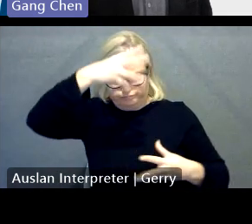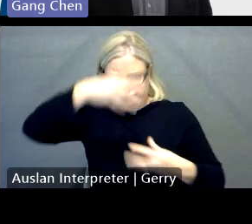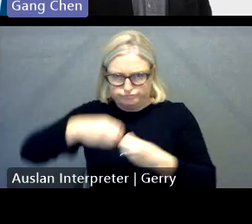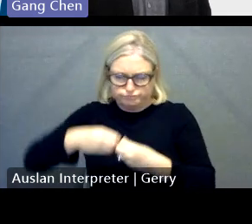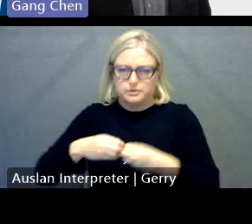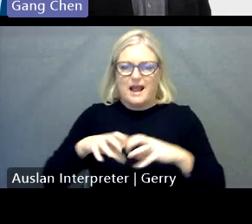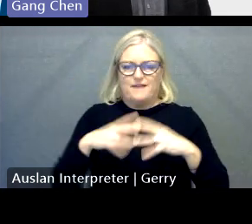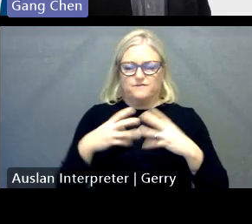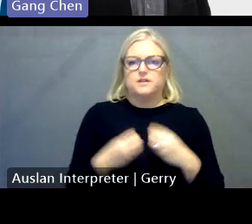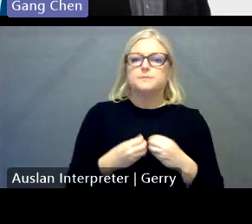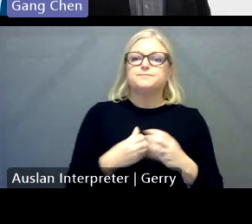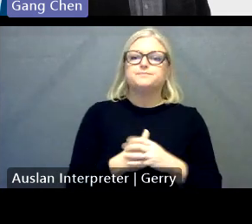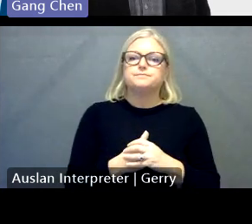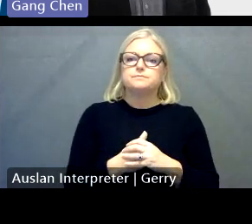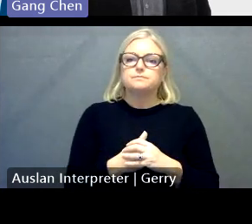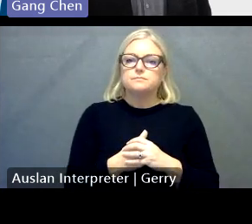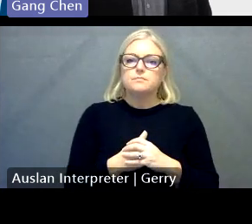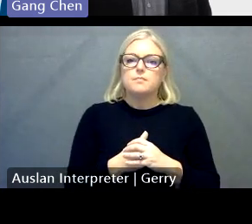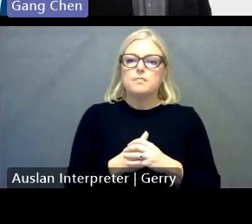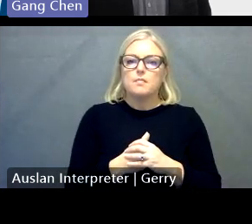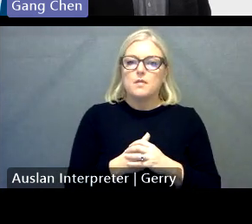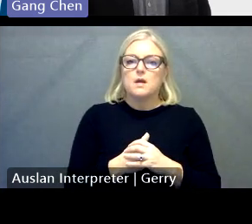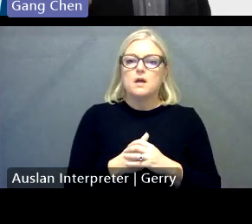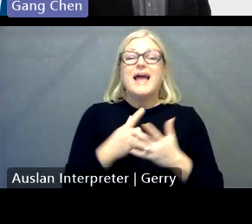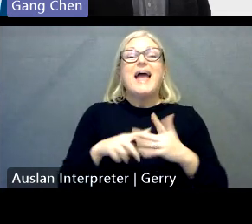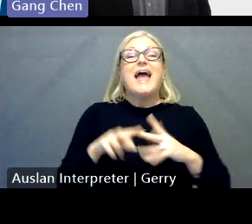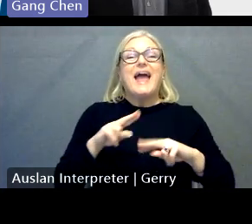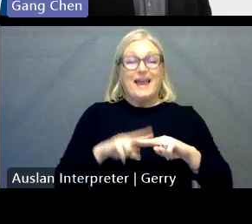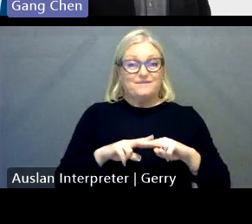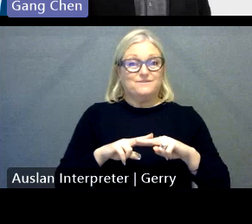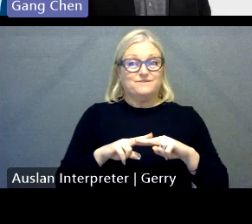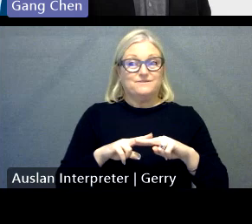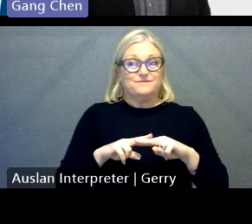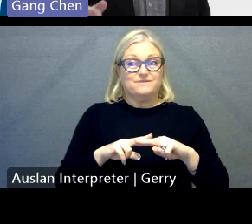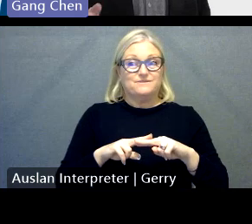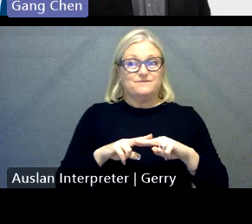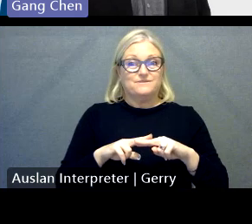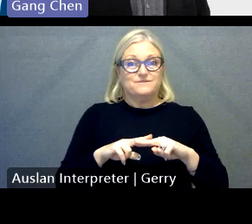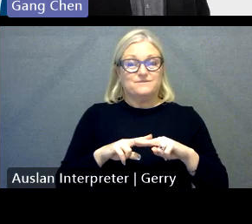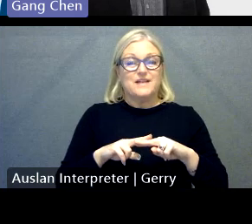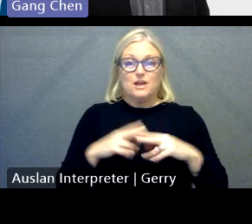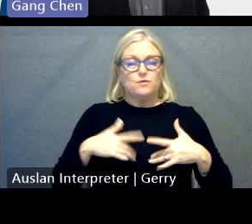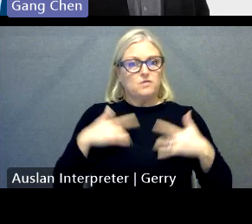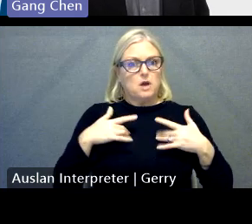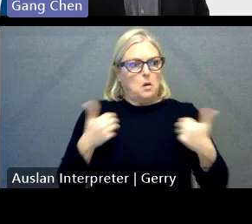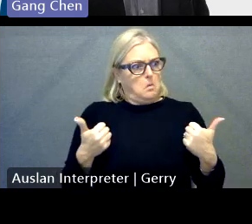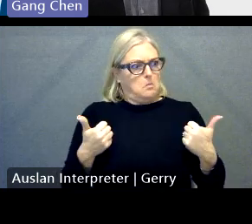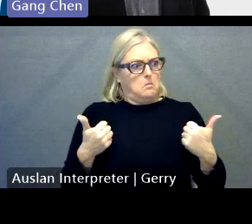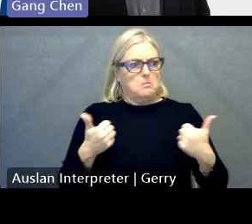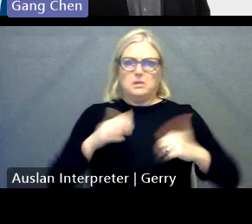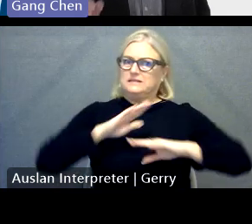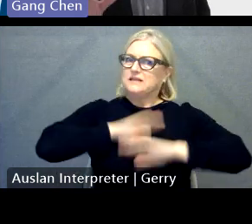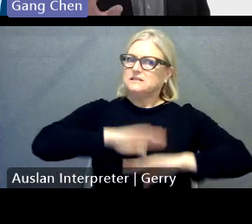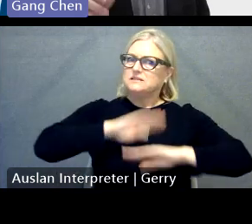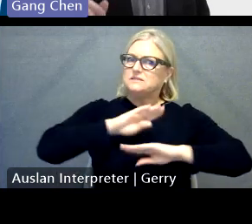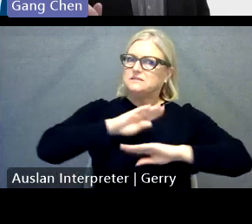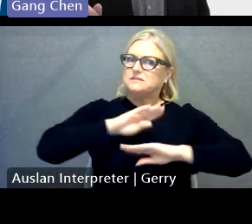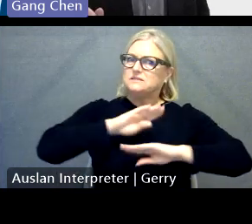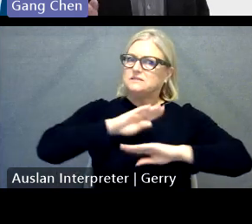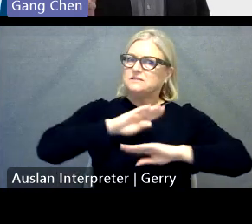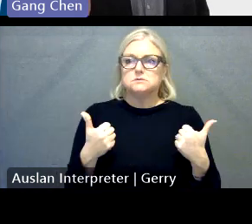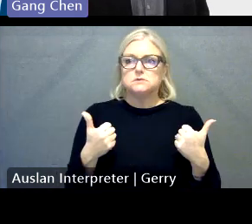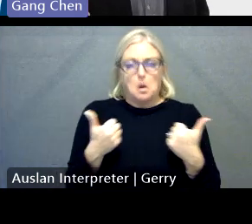And assuming you will observe a positive impact, you are likely to measure again in the post-intervention phase. So you will